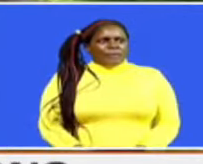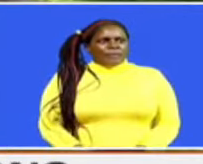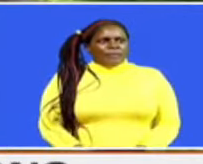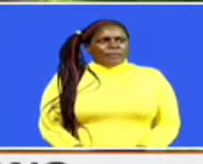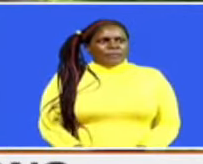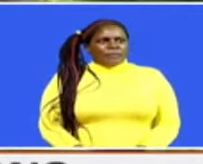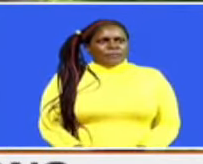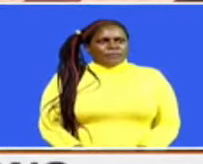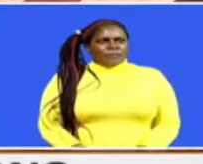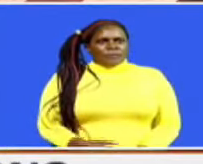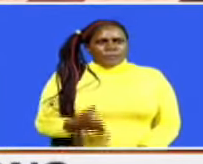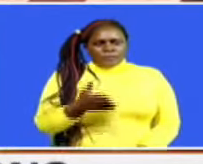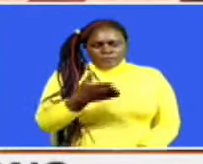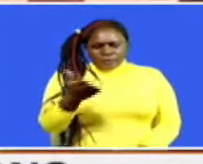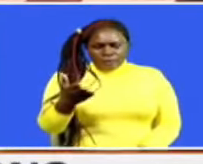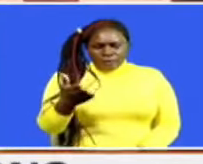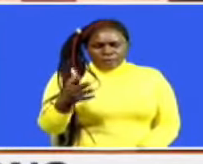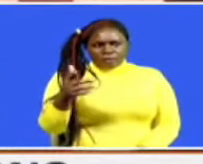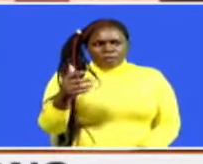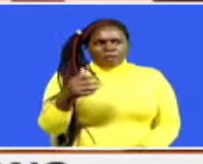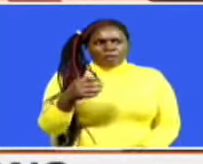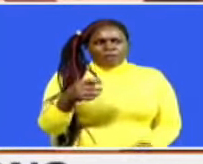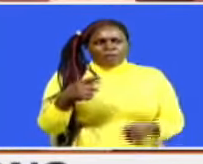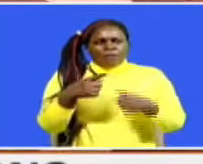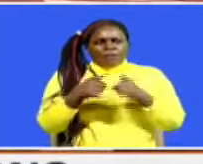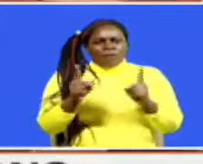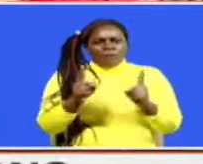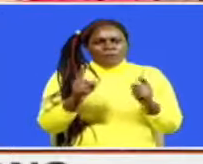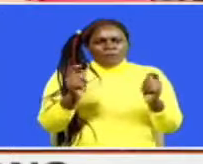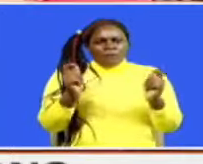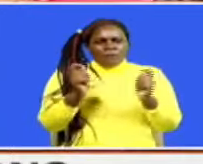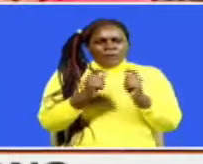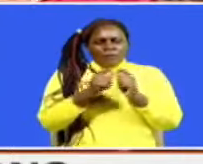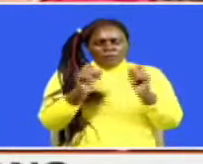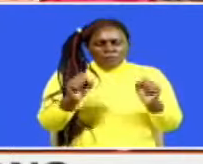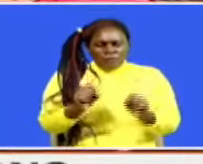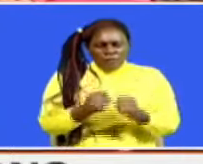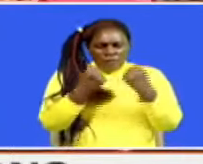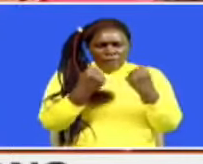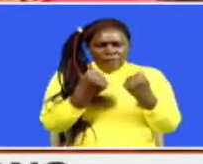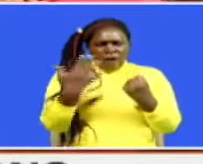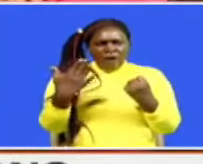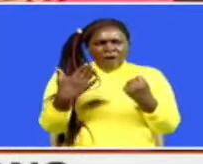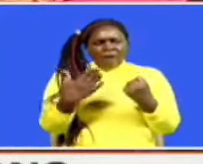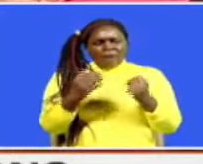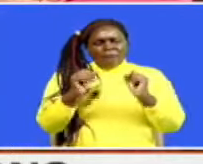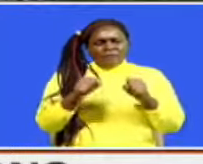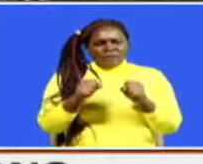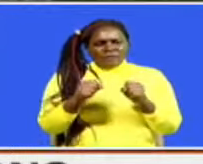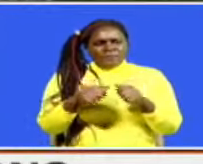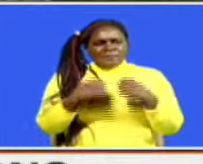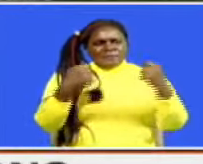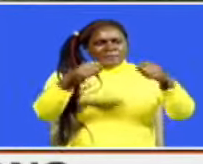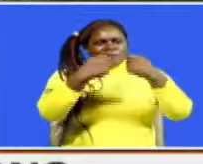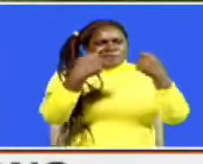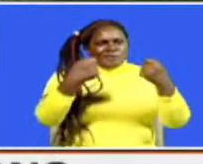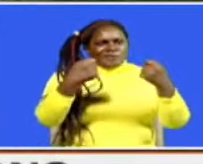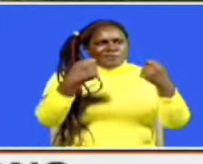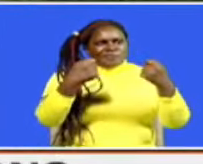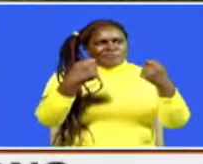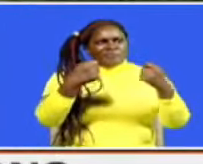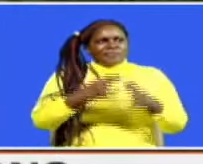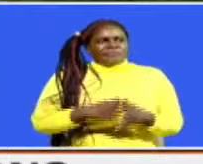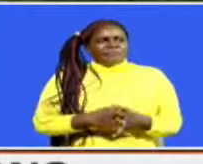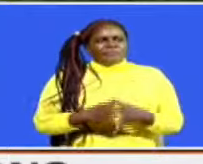Other residents wary of talking on camera, but are in a haste to salvage their items lest they go down the drain.